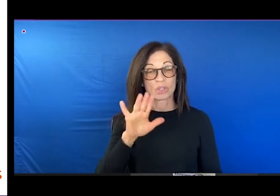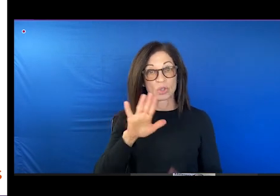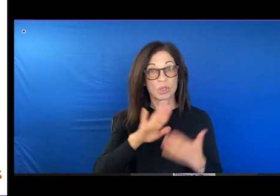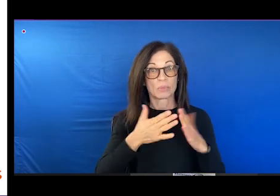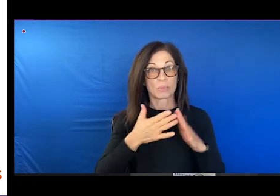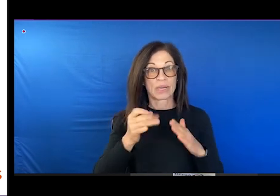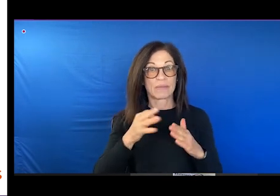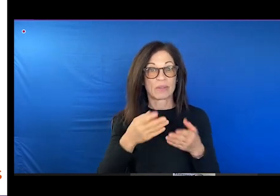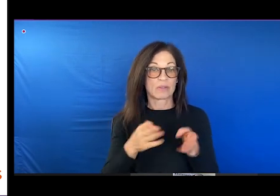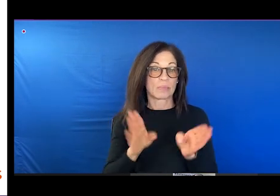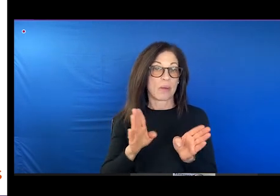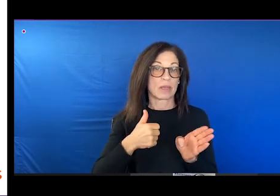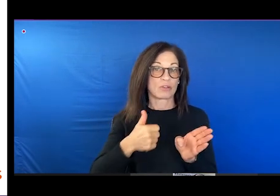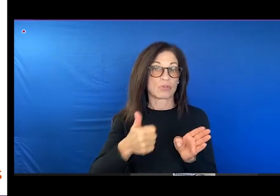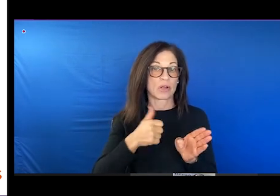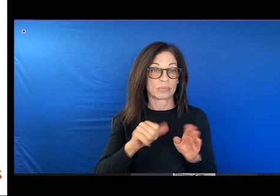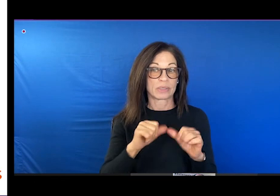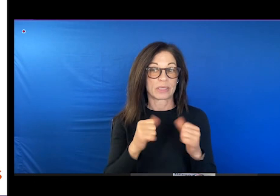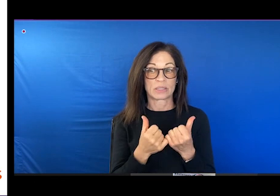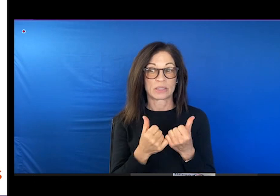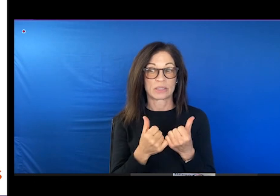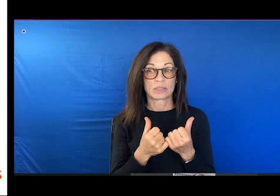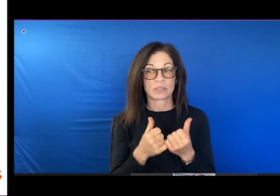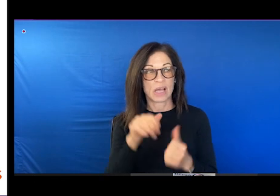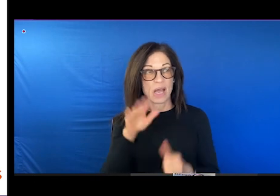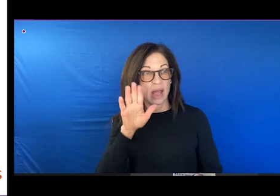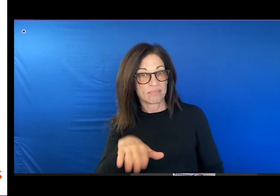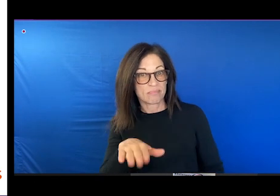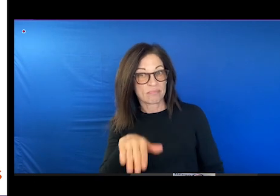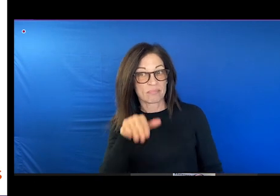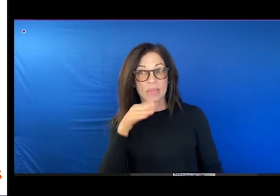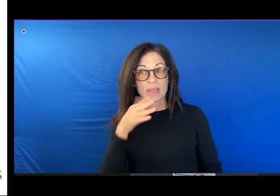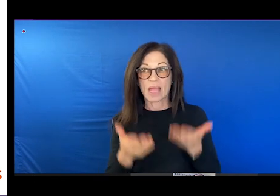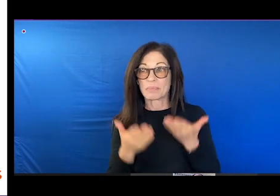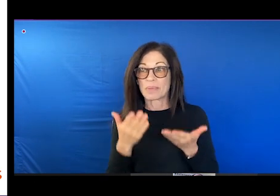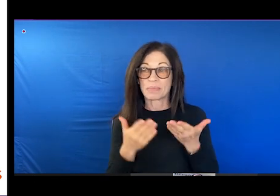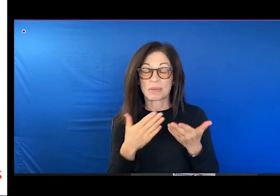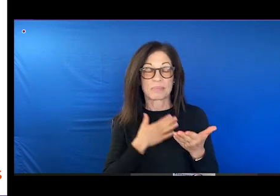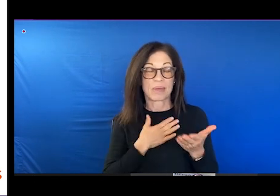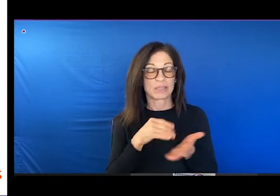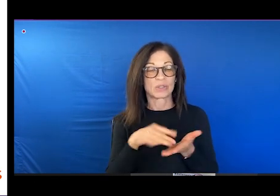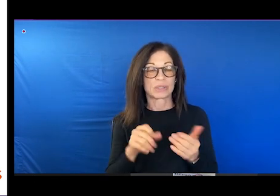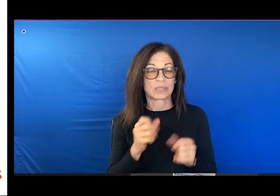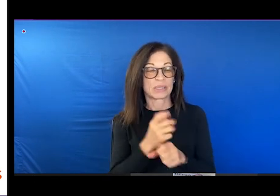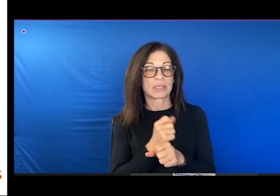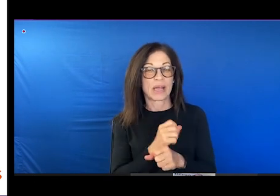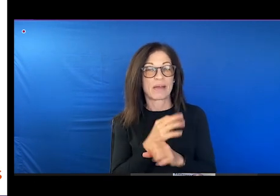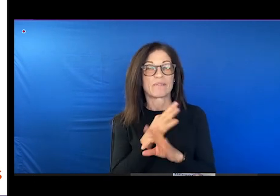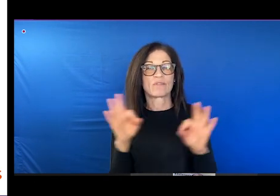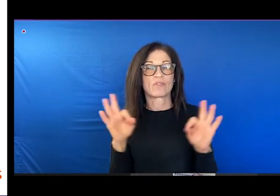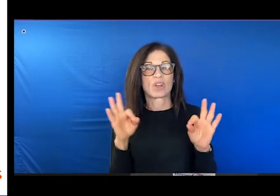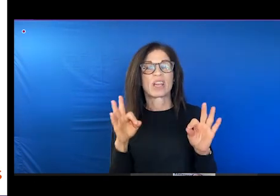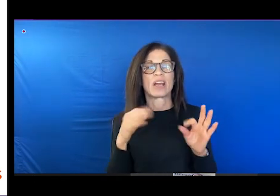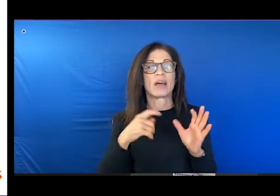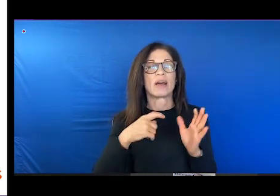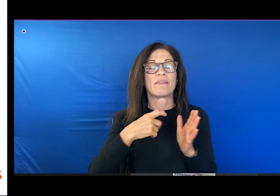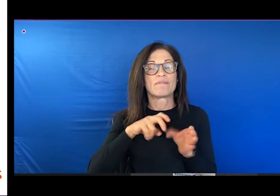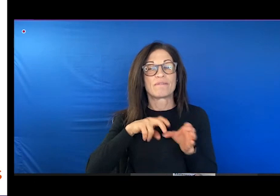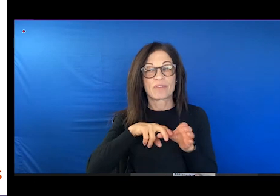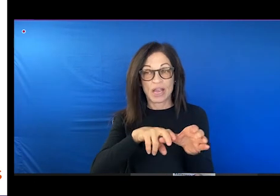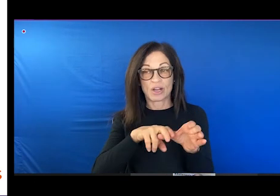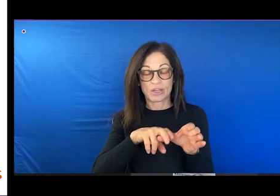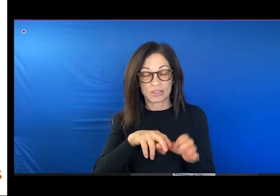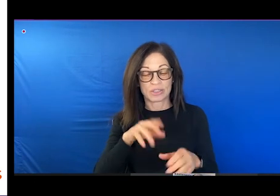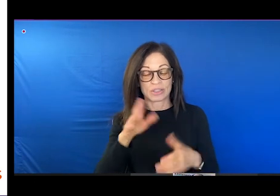community there is a transit service, a public transit agency, knock on their door and say, hey, maybe my students can get free fares on your